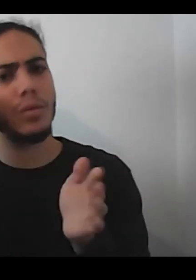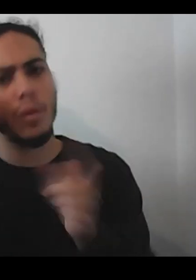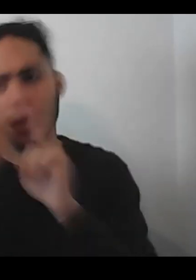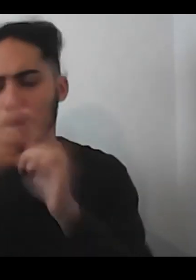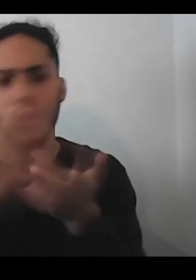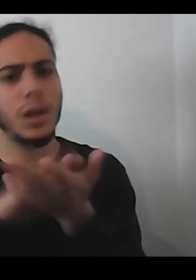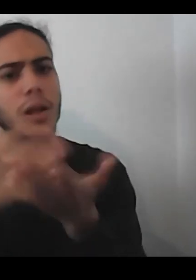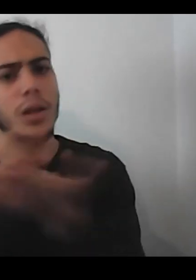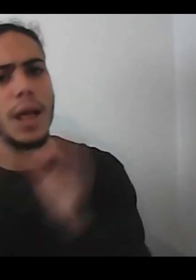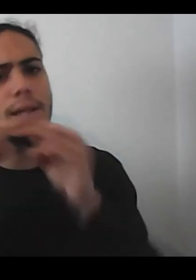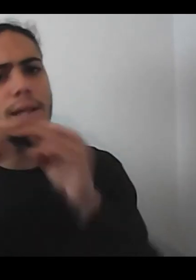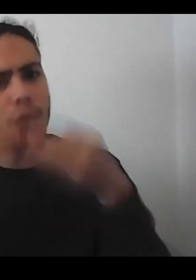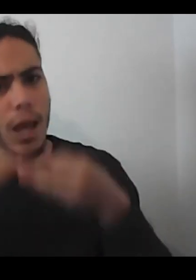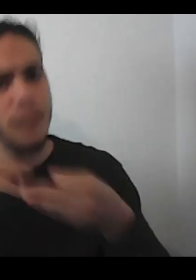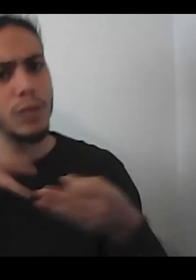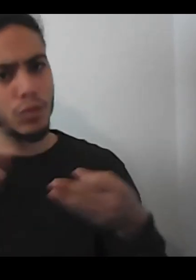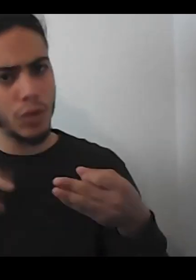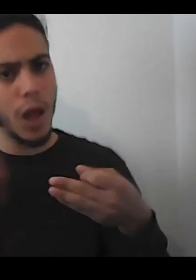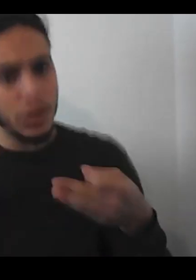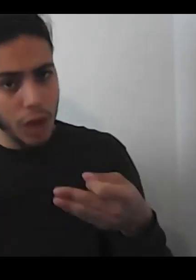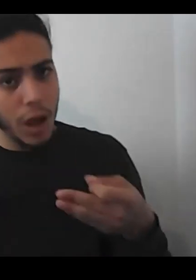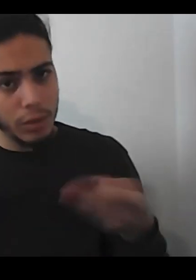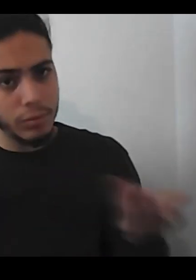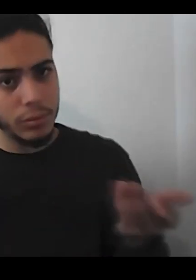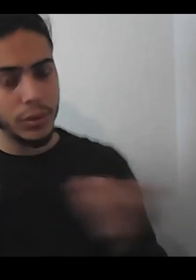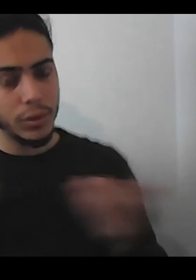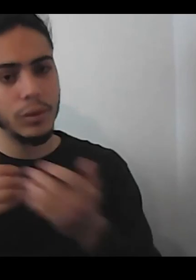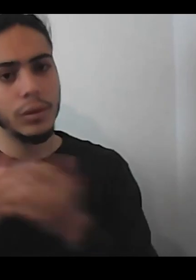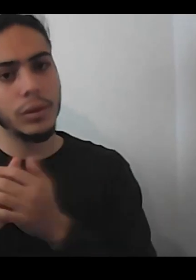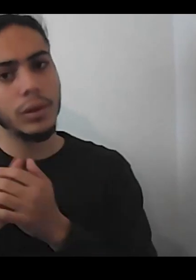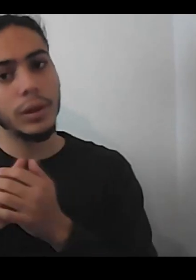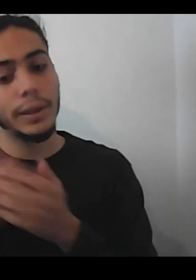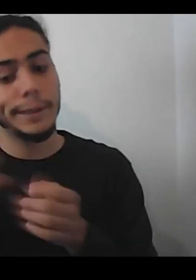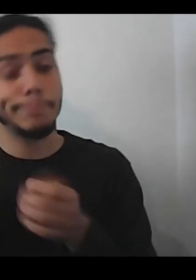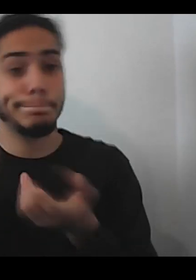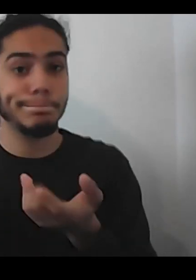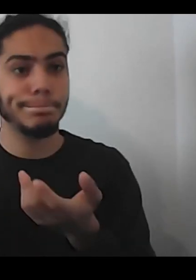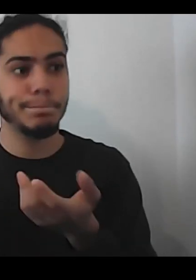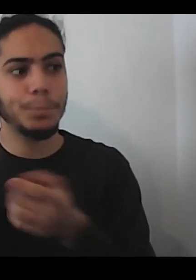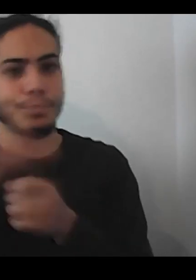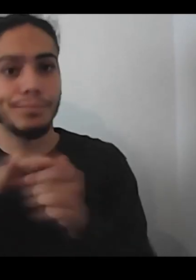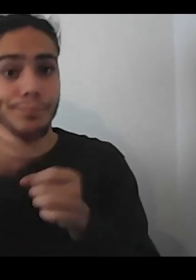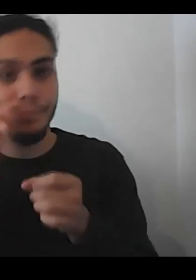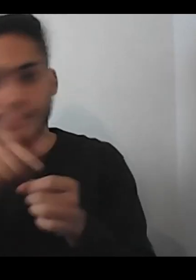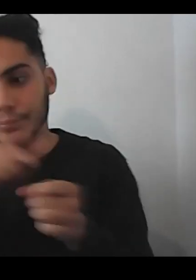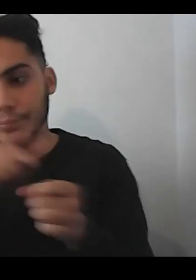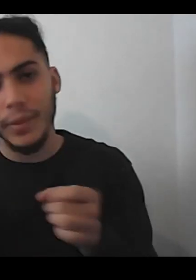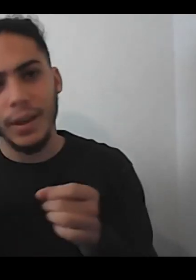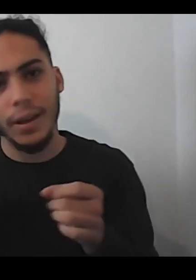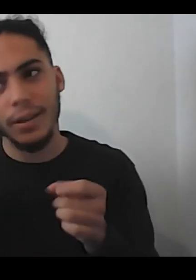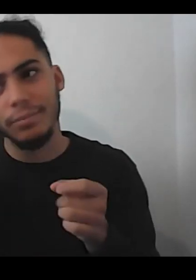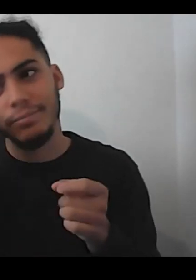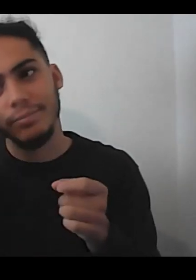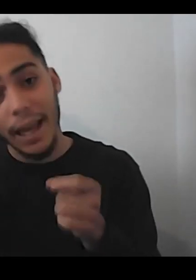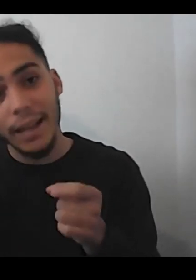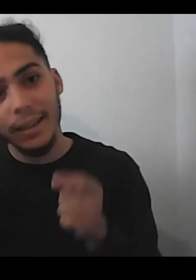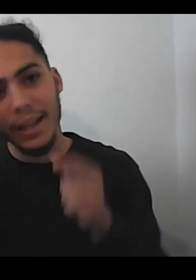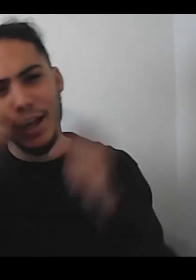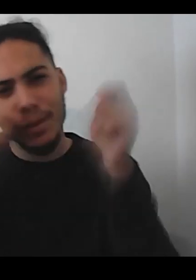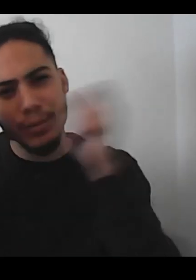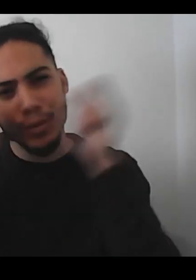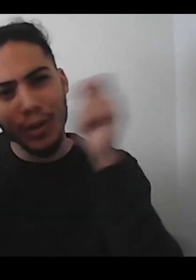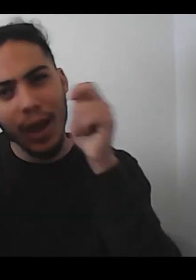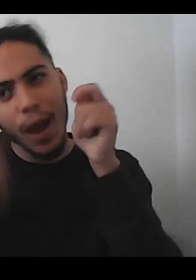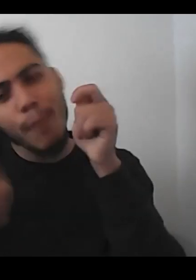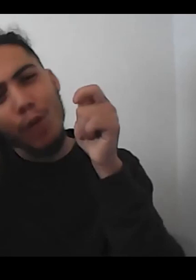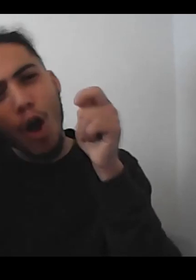here in Portugal, and in that case the facial expression is already richer than what we have seen in